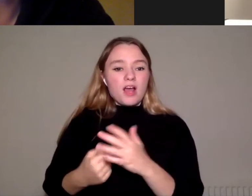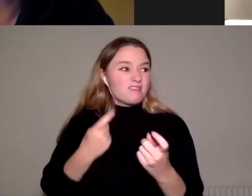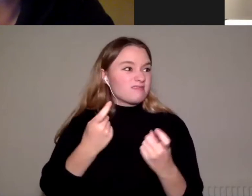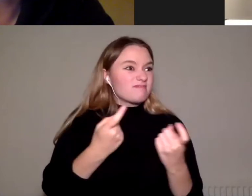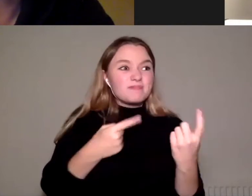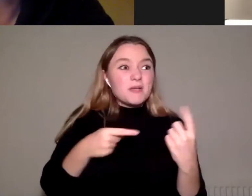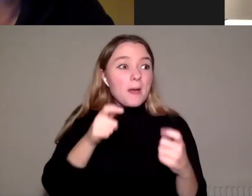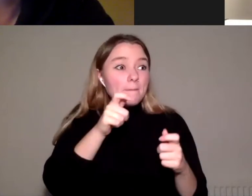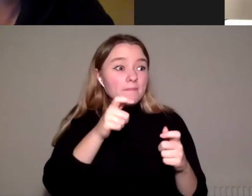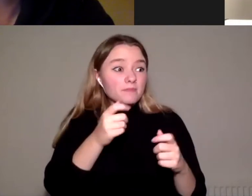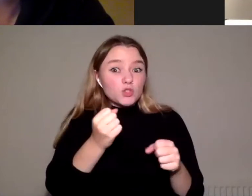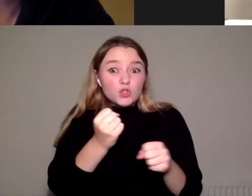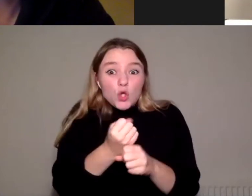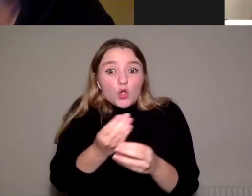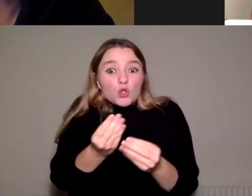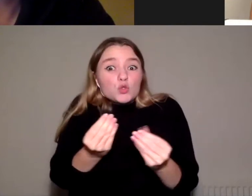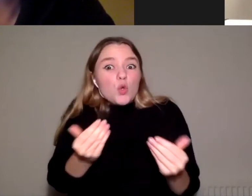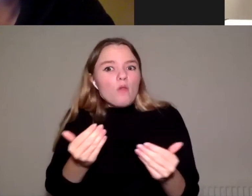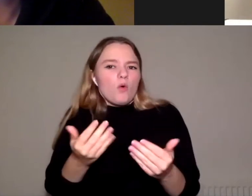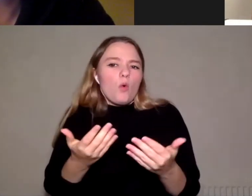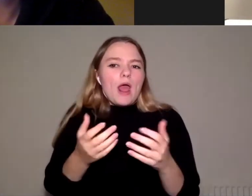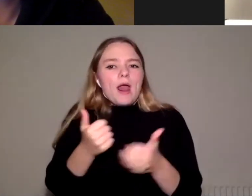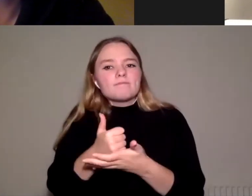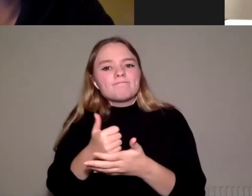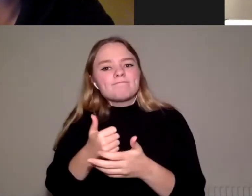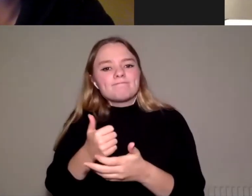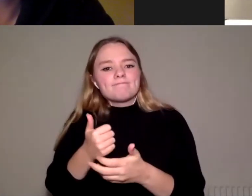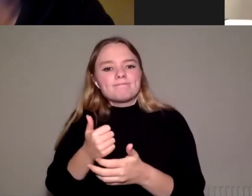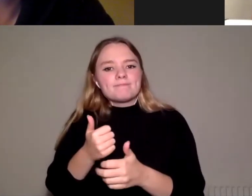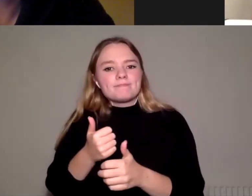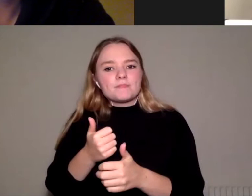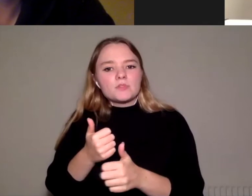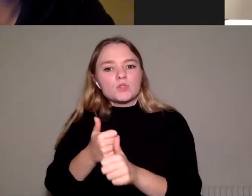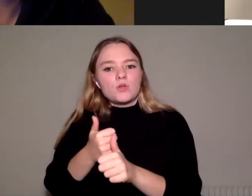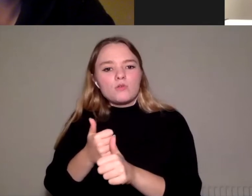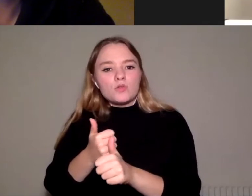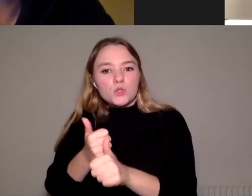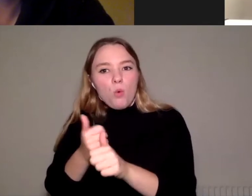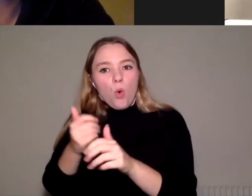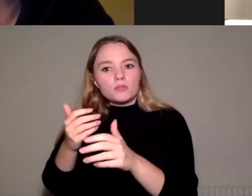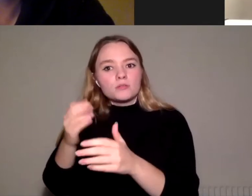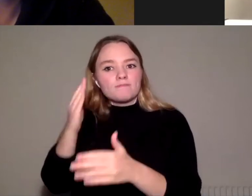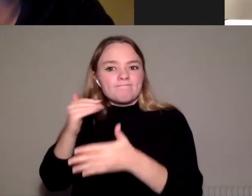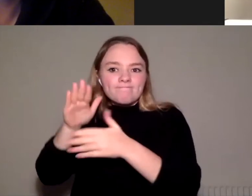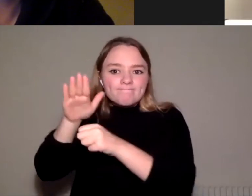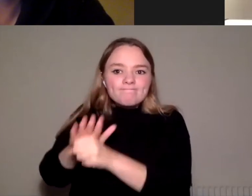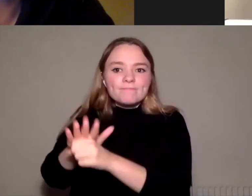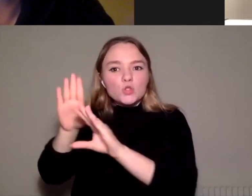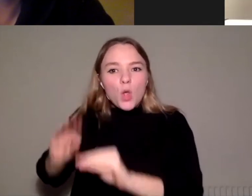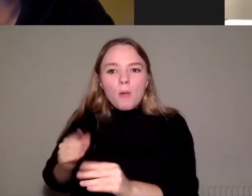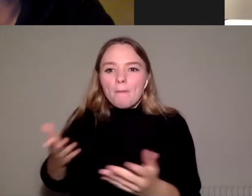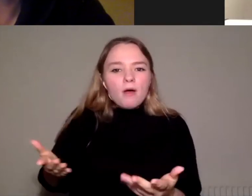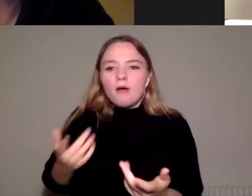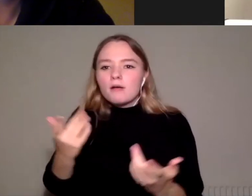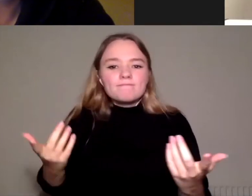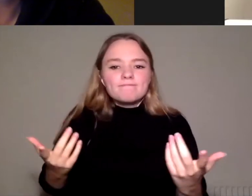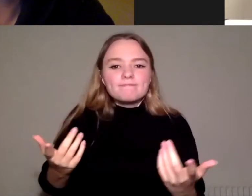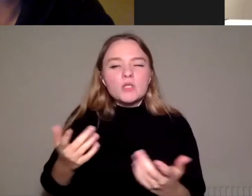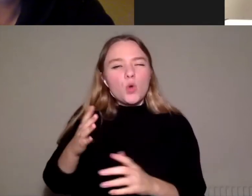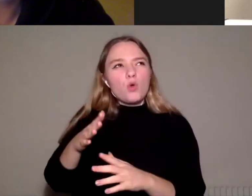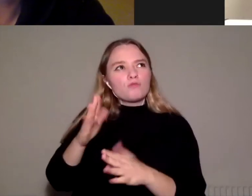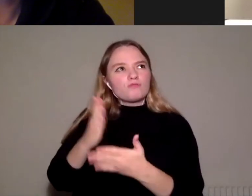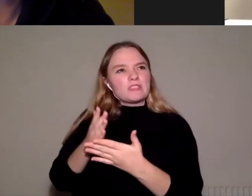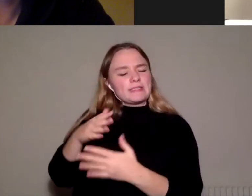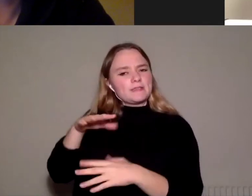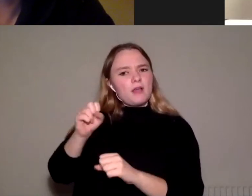to actually address racism. But BLM Exeter movement started like just before June, like early June, before we